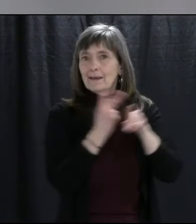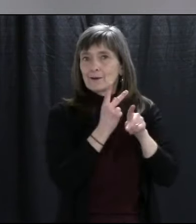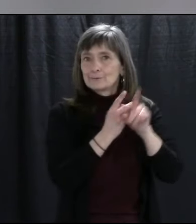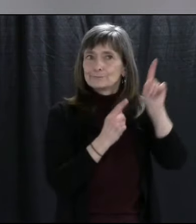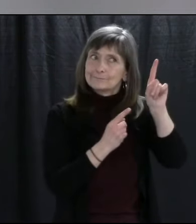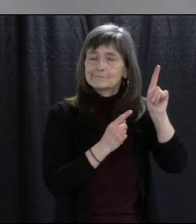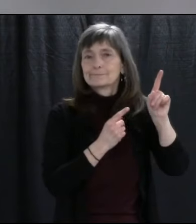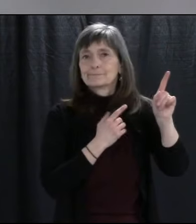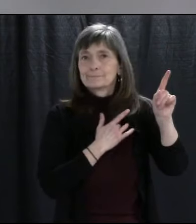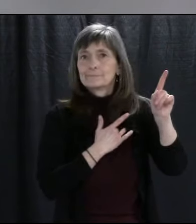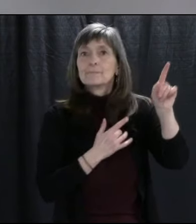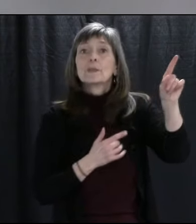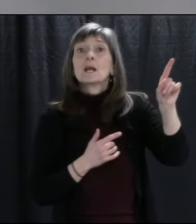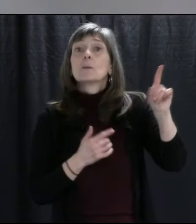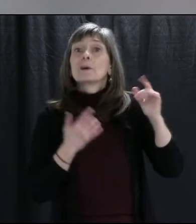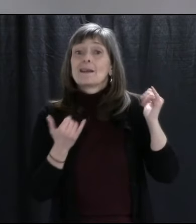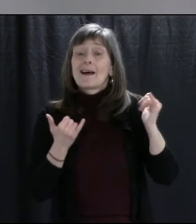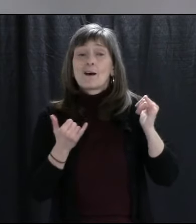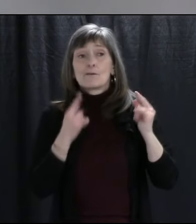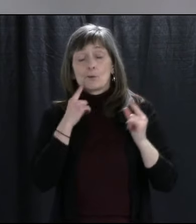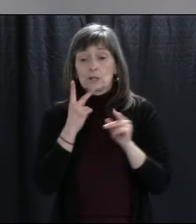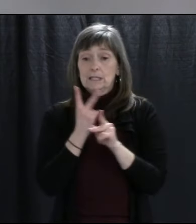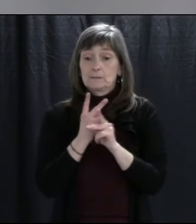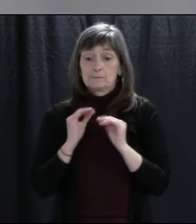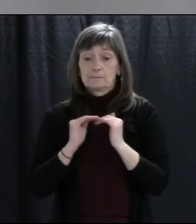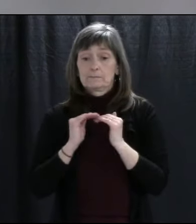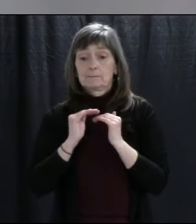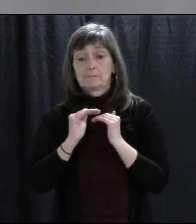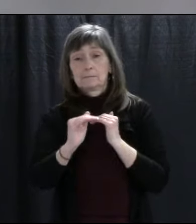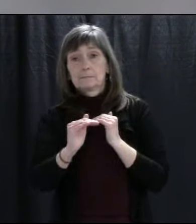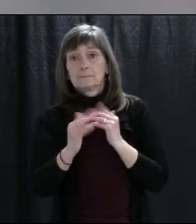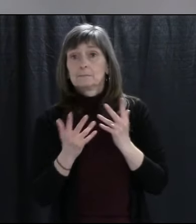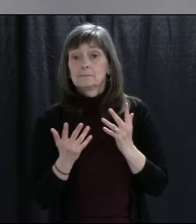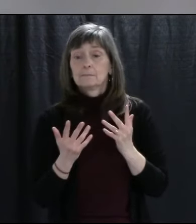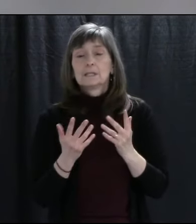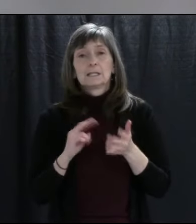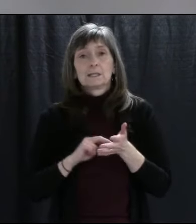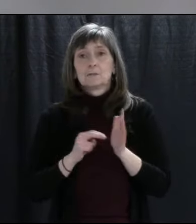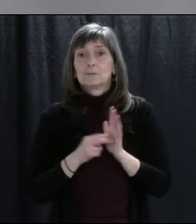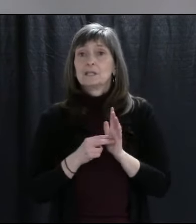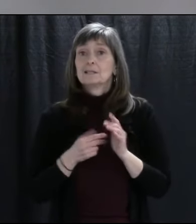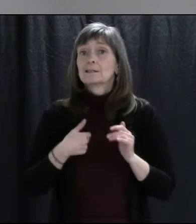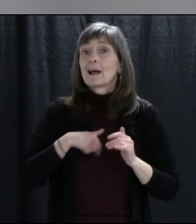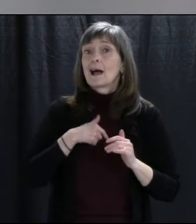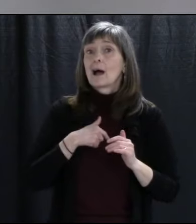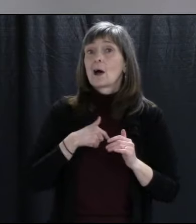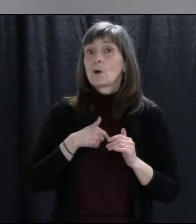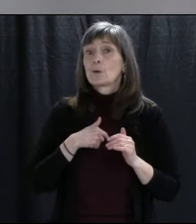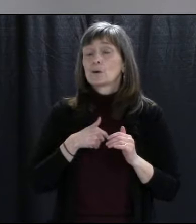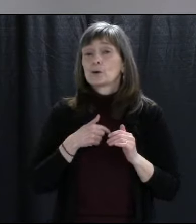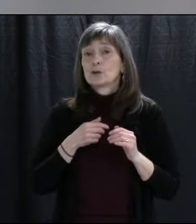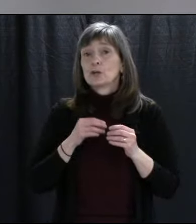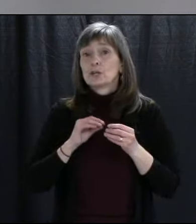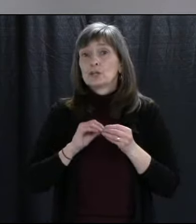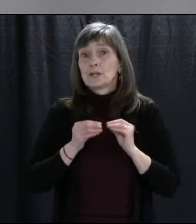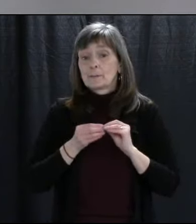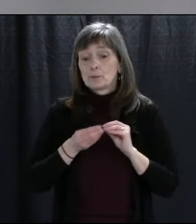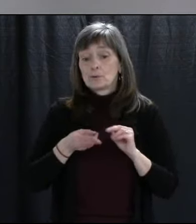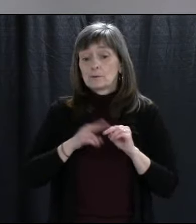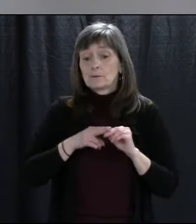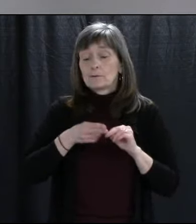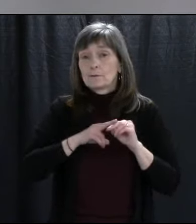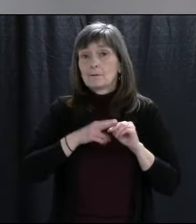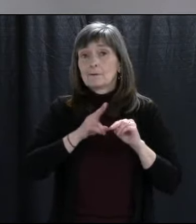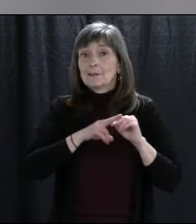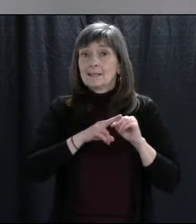terms of sustainability, the key is that our rate of number increase should never exceed the beds that we